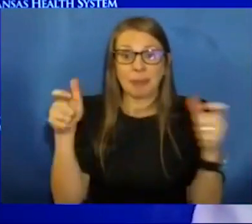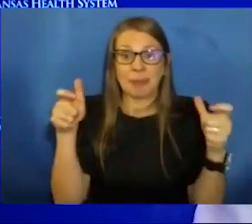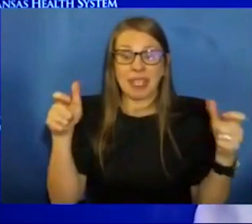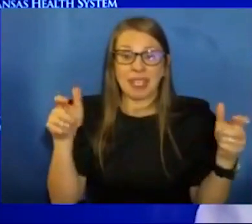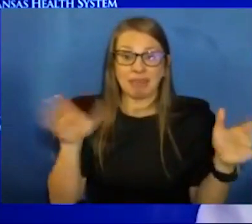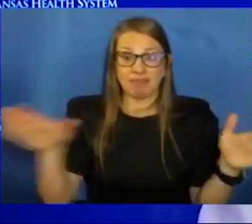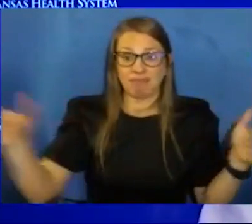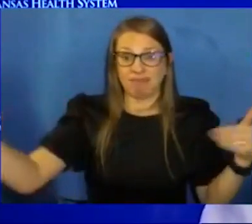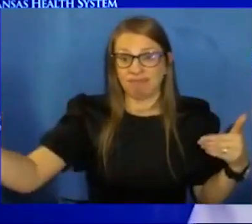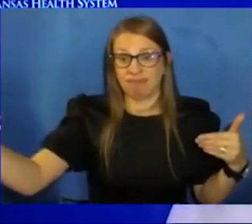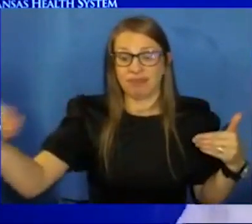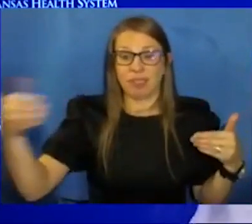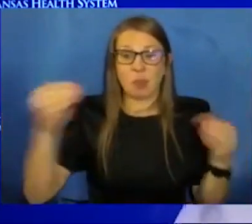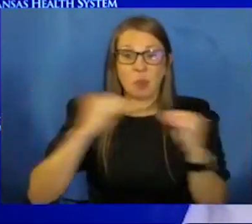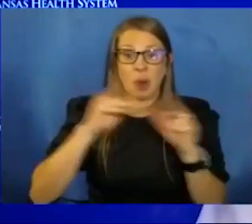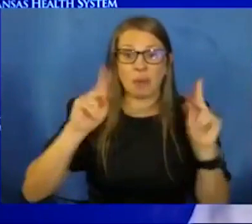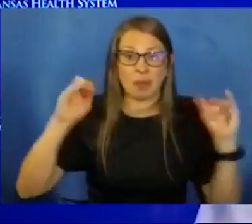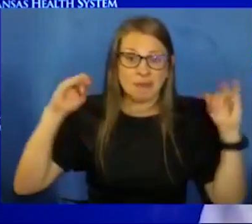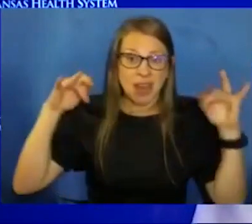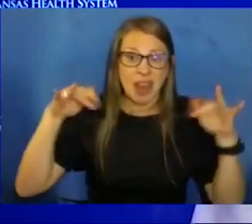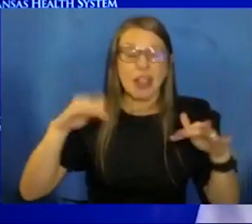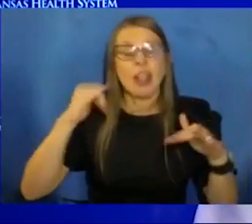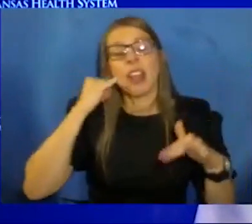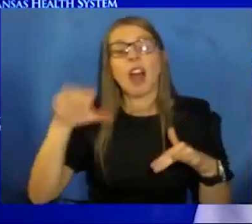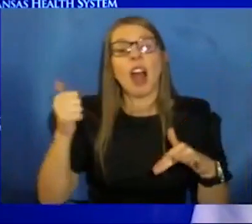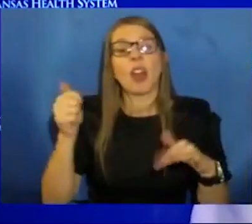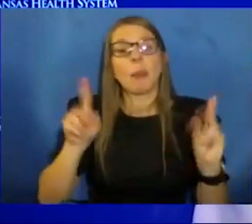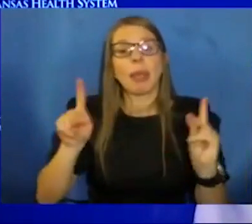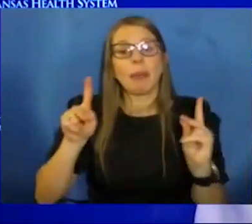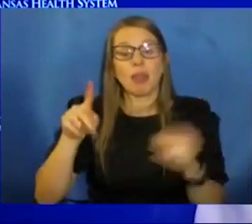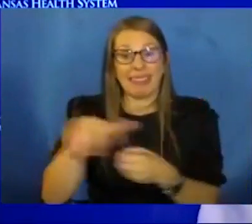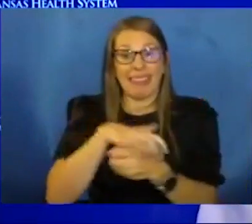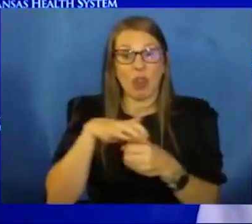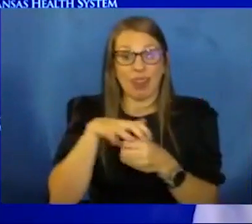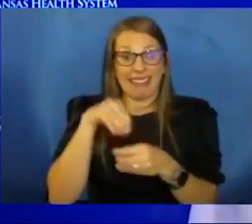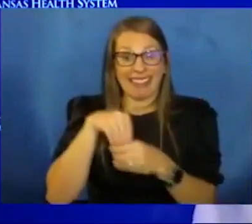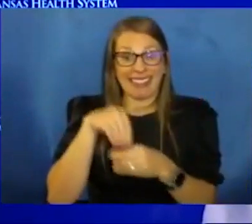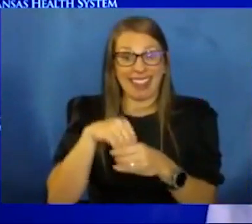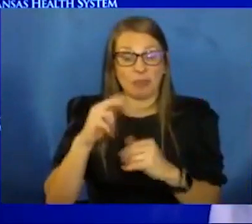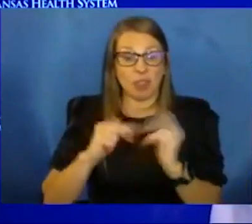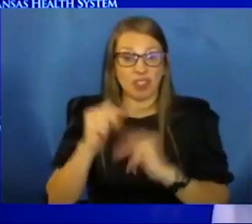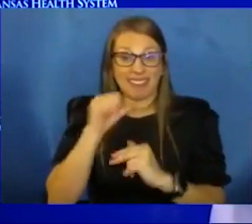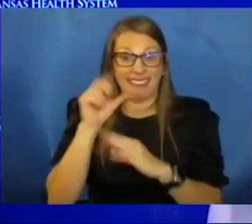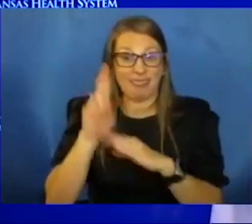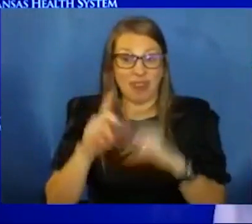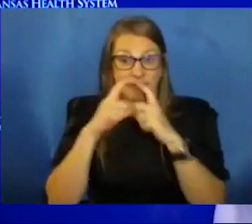mask on. So how do you know who's got what, who's vaccinated? What do you do? What's your recommendation?